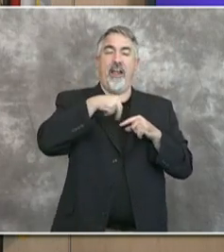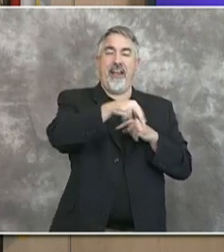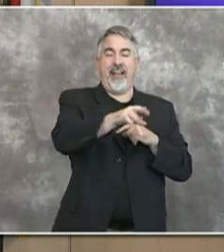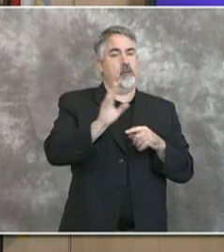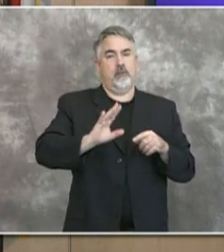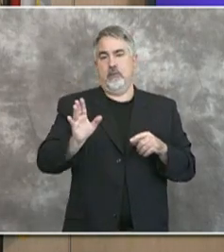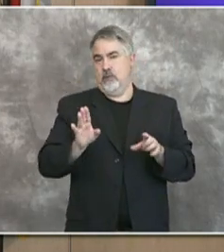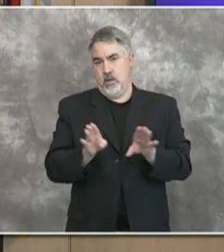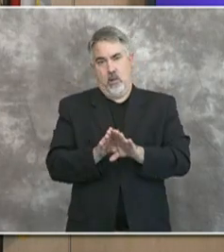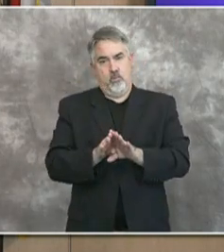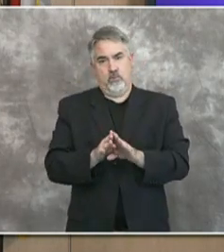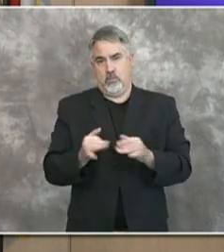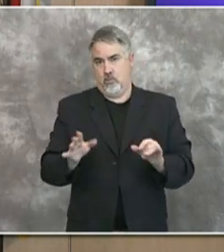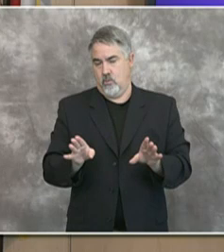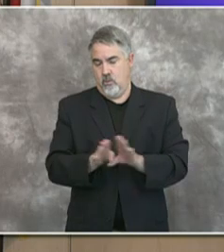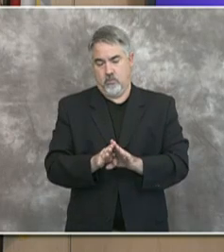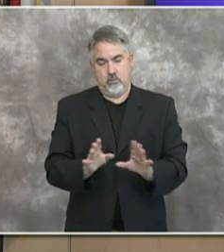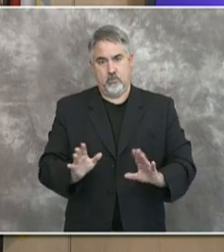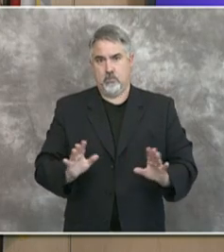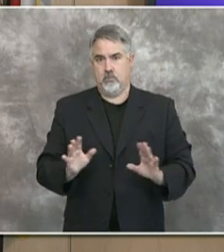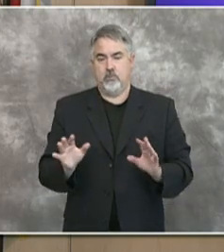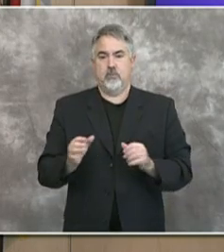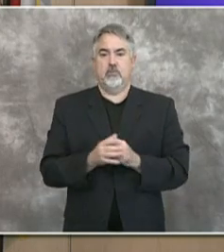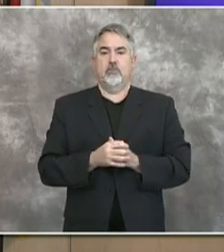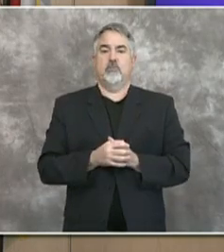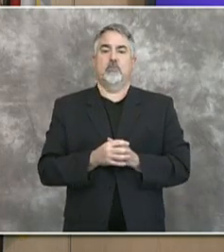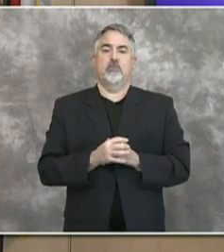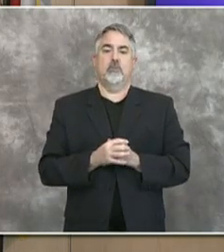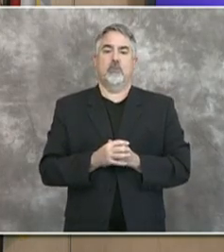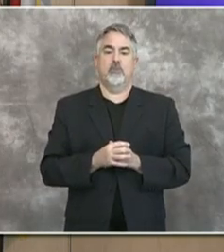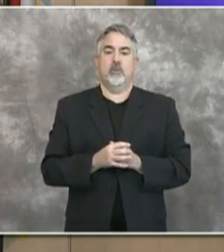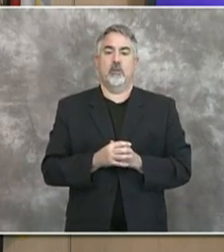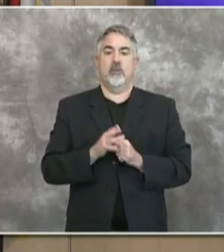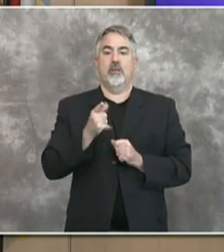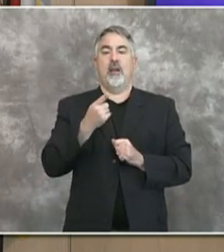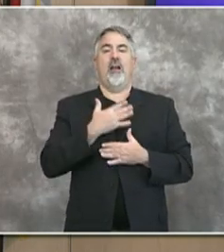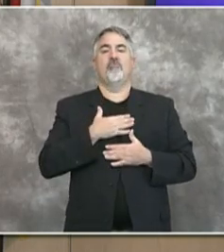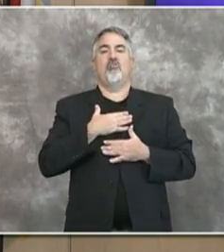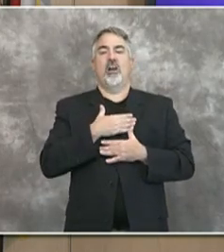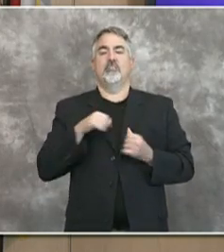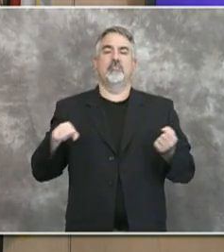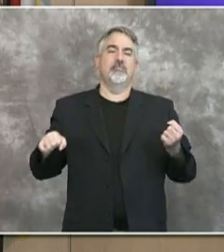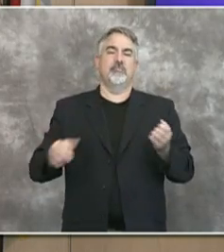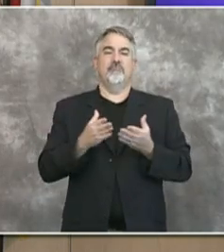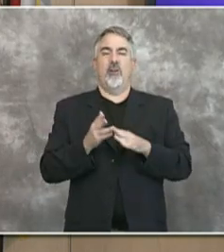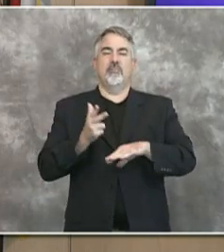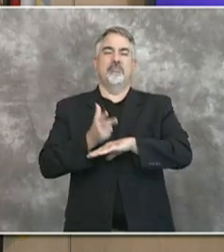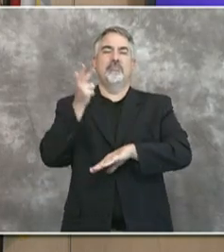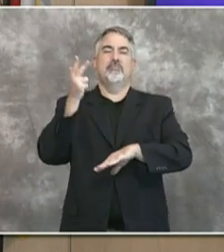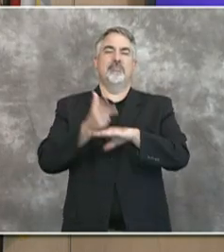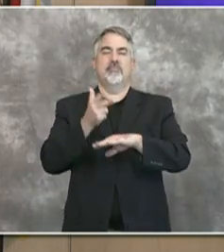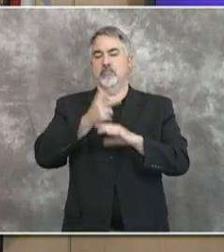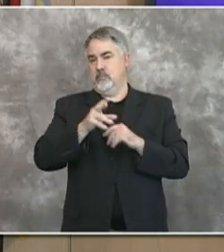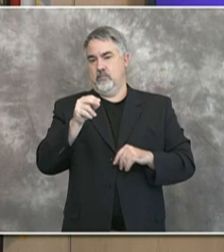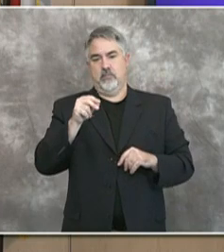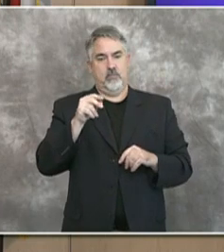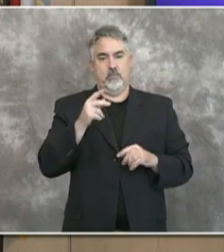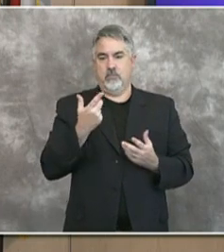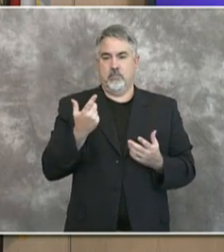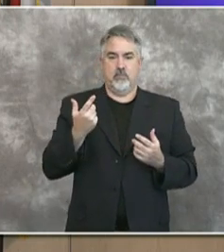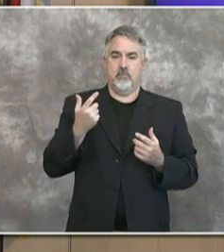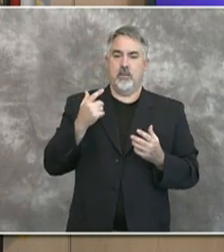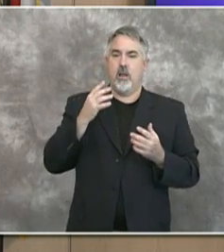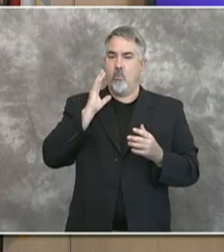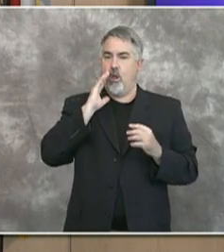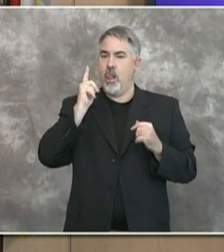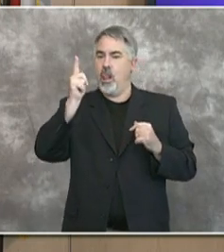draft is that we did not include recreational boating in Phase 1. We believe it is more appropriate to consider in a Phase 2,